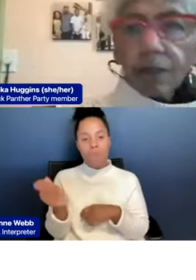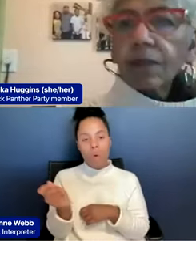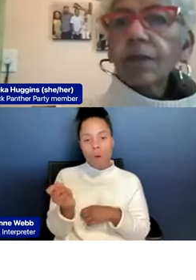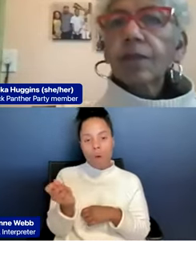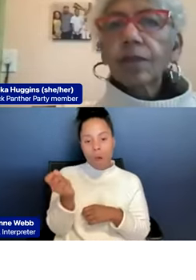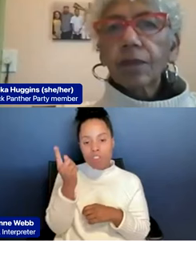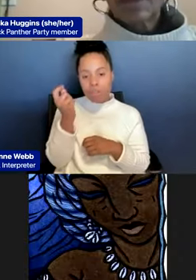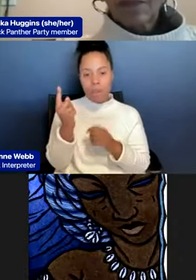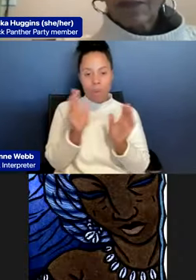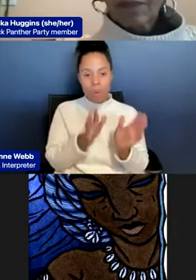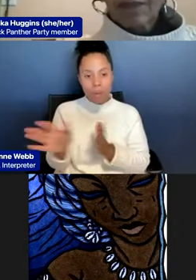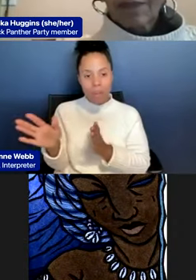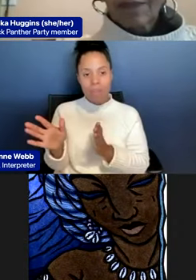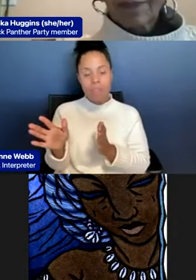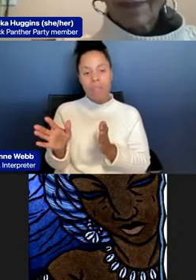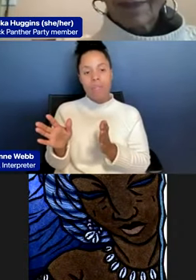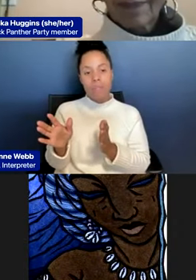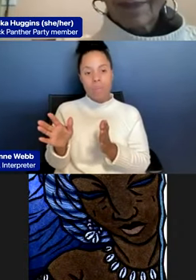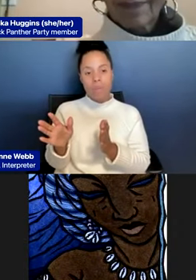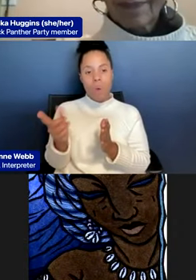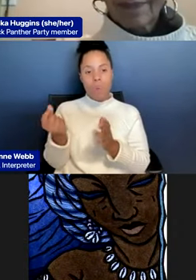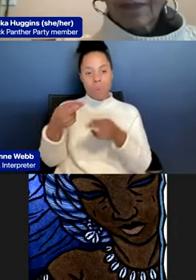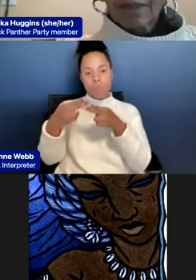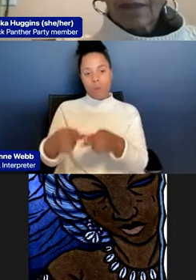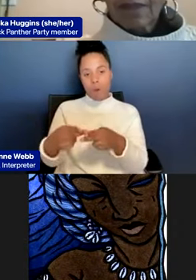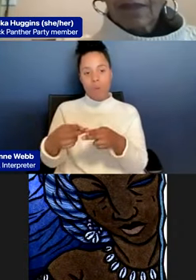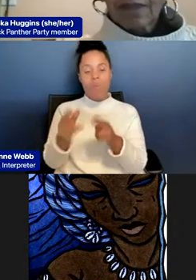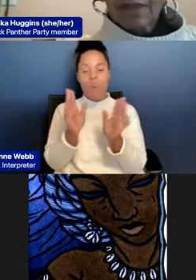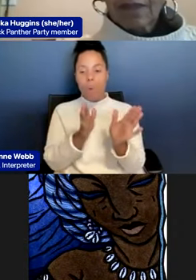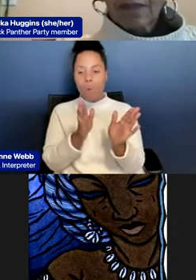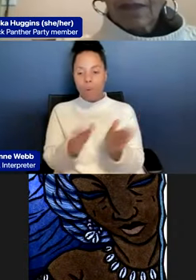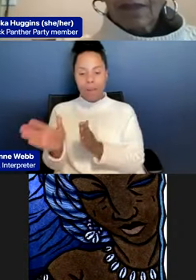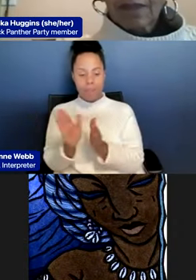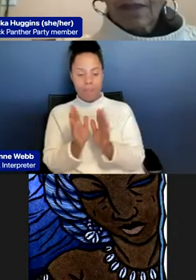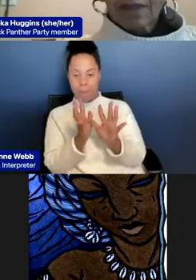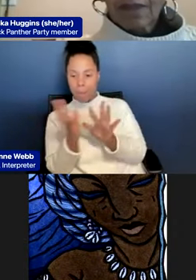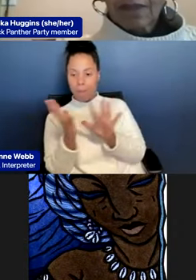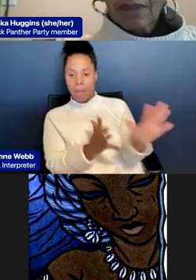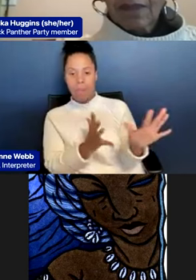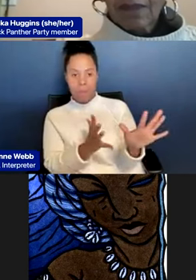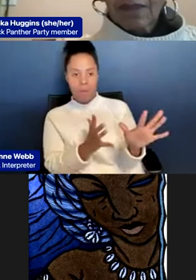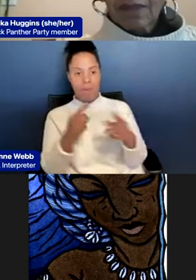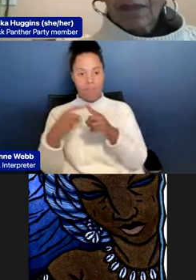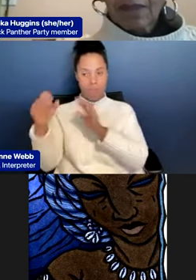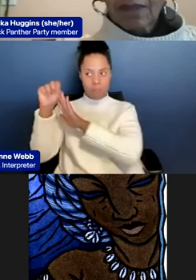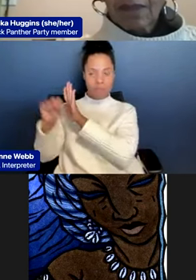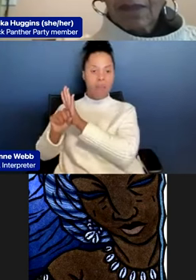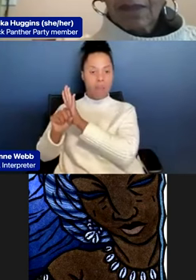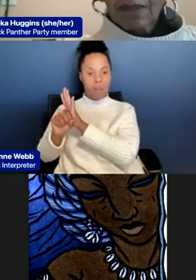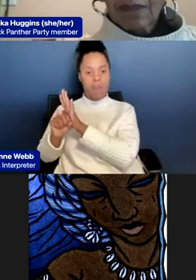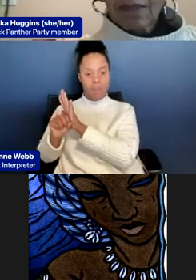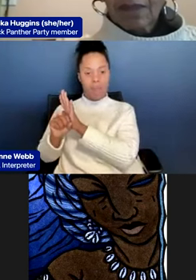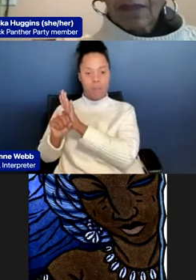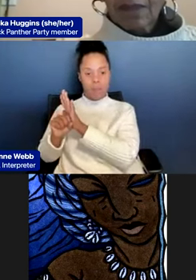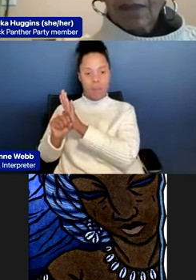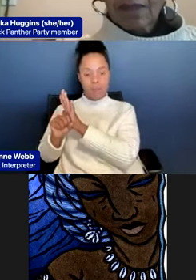called the organized abandonment of our communities by the state, would not only give the seed to new life, but also